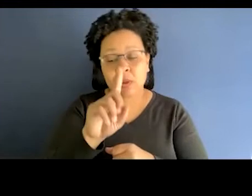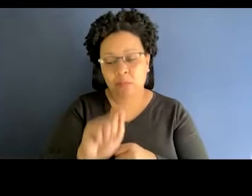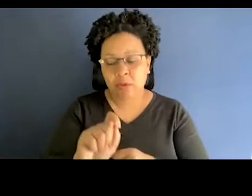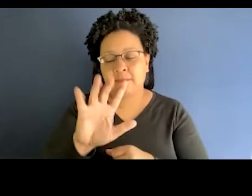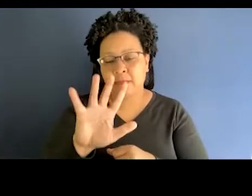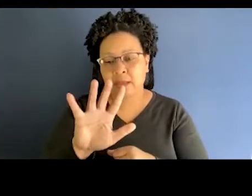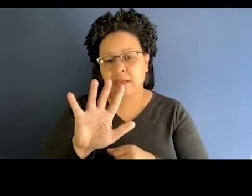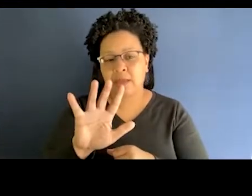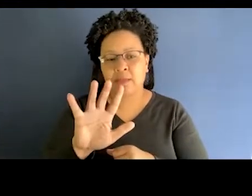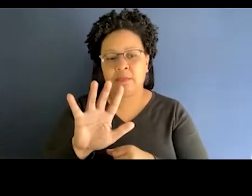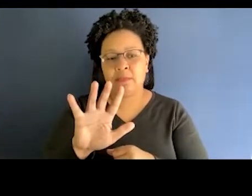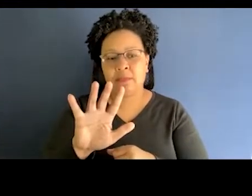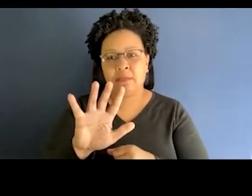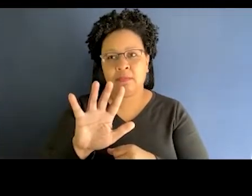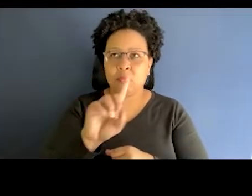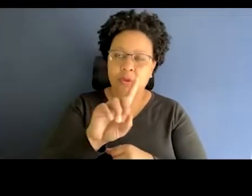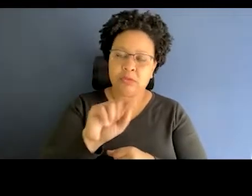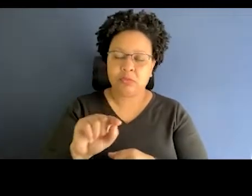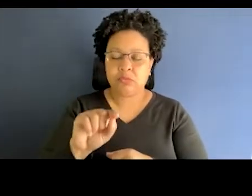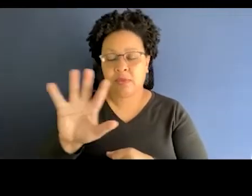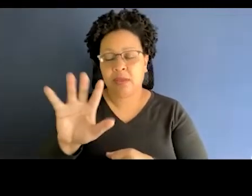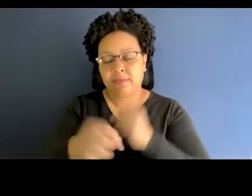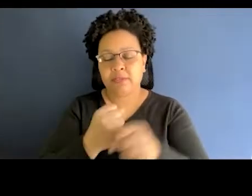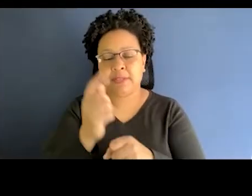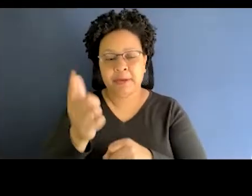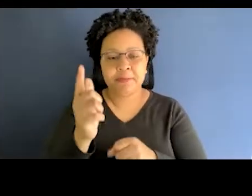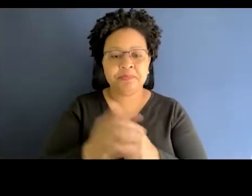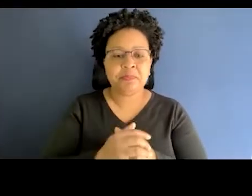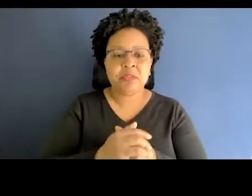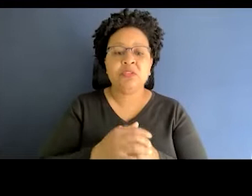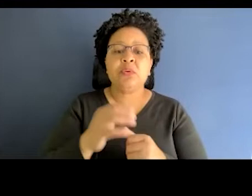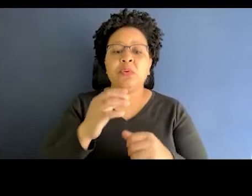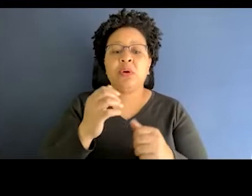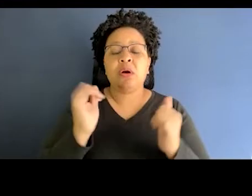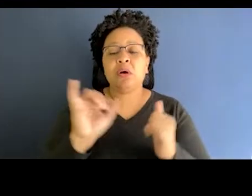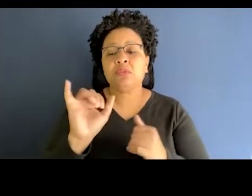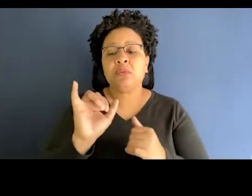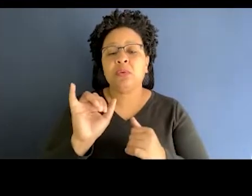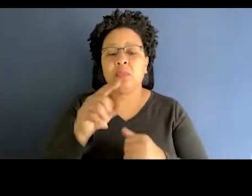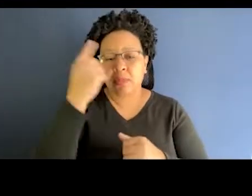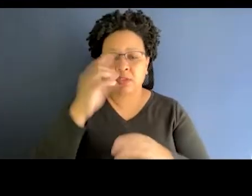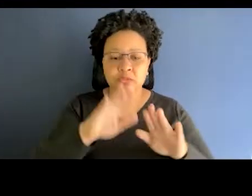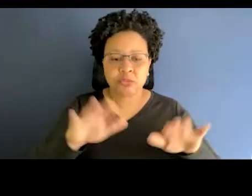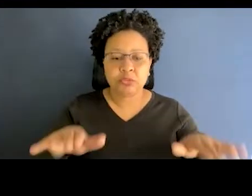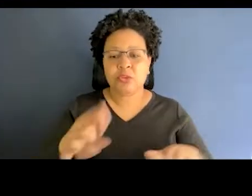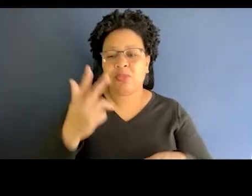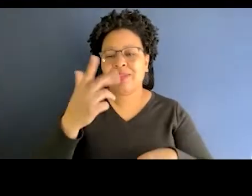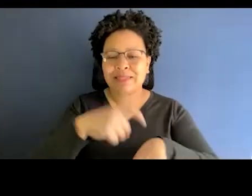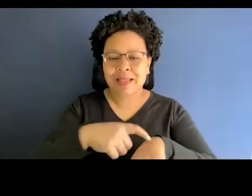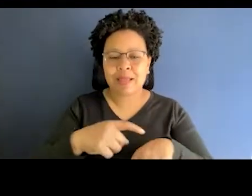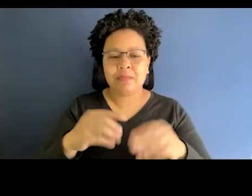3 times more likely to initially be misdiagnosed with emotional disturbance, cognitive impairment, and